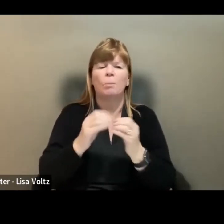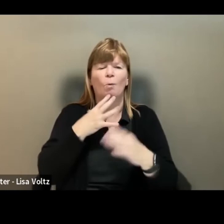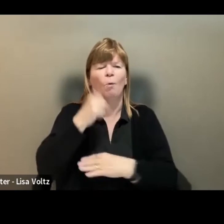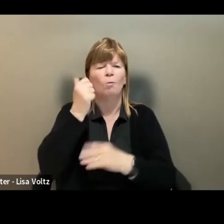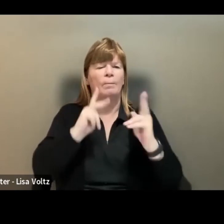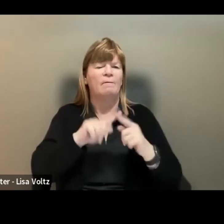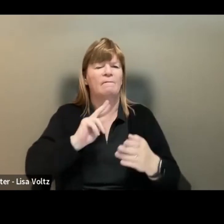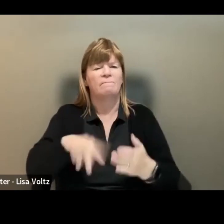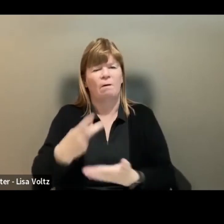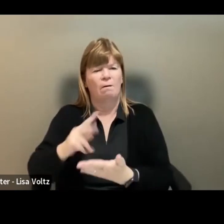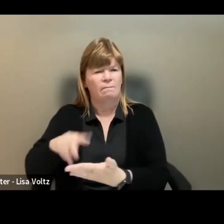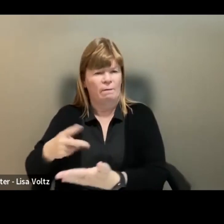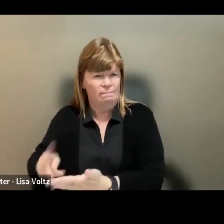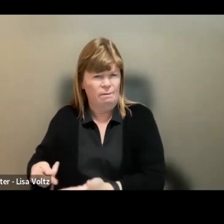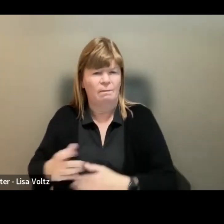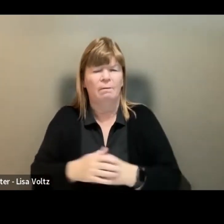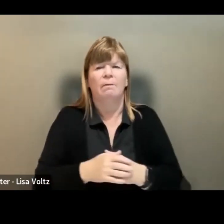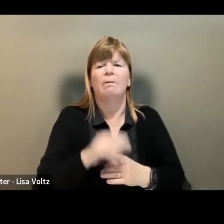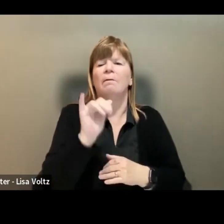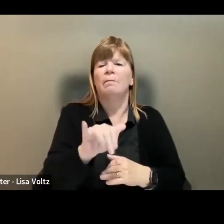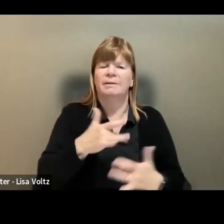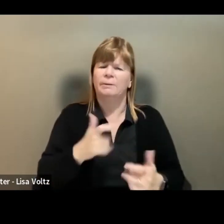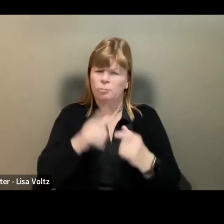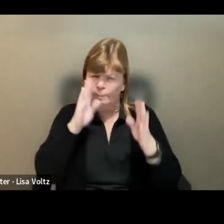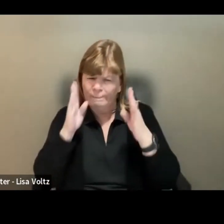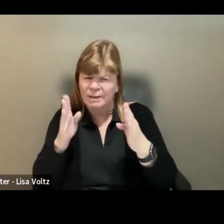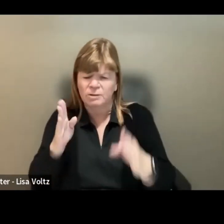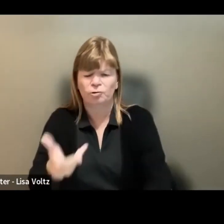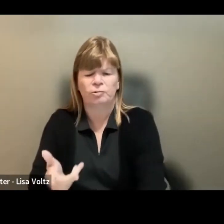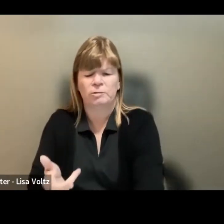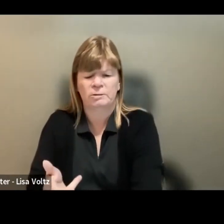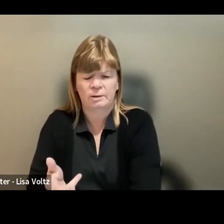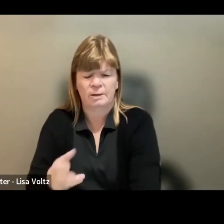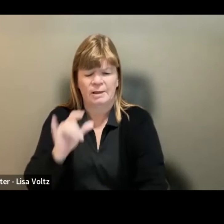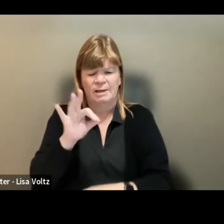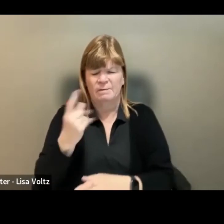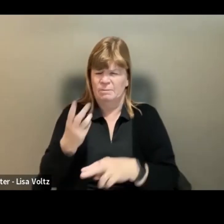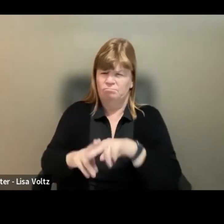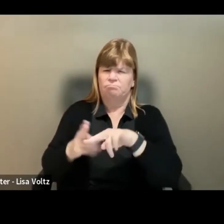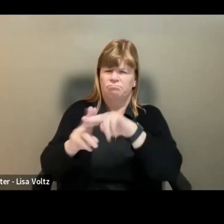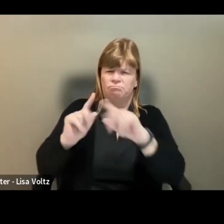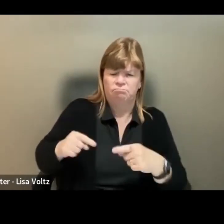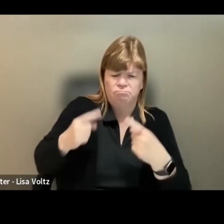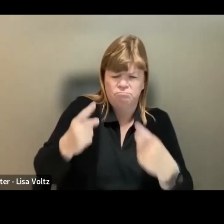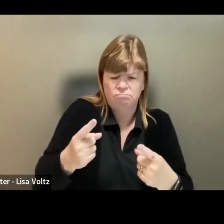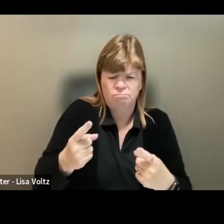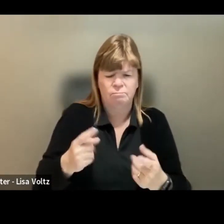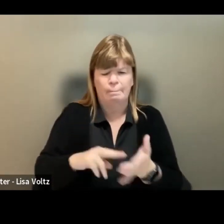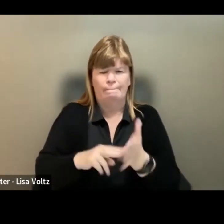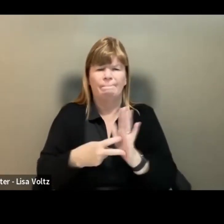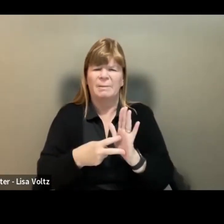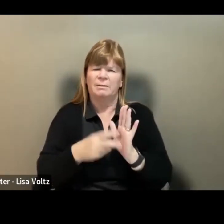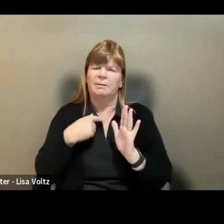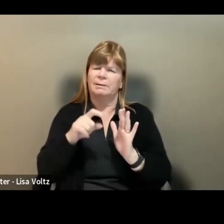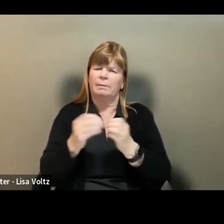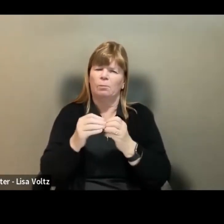another, so that's an area where we want to pay attention when something is increasing over time, suggesting a need to devote more